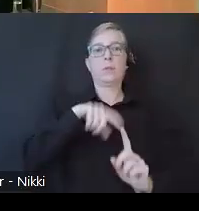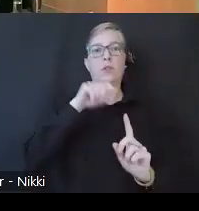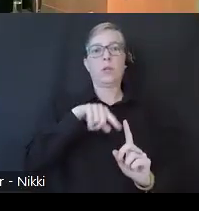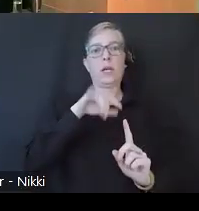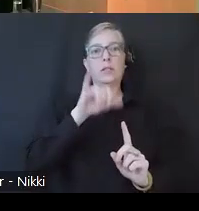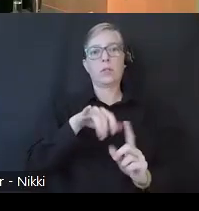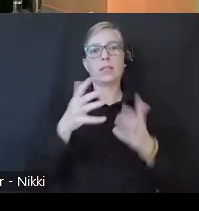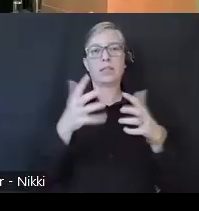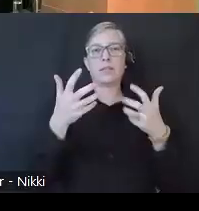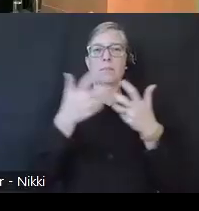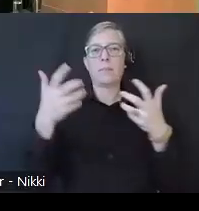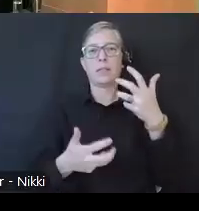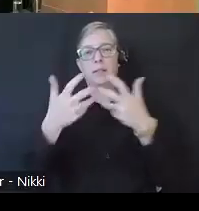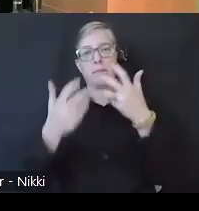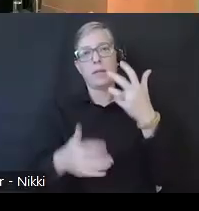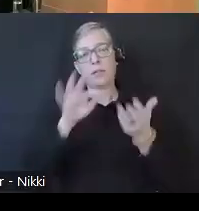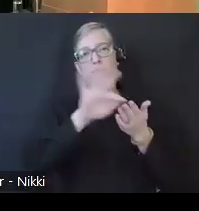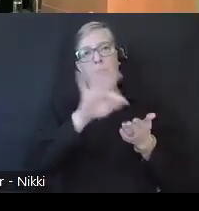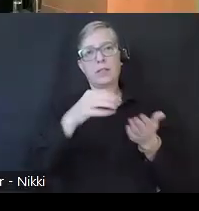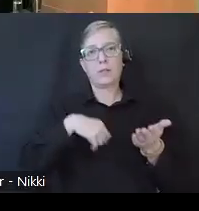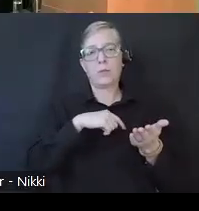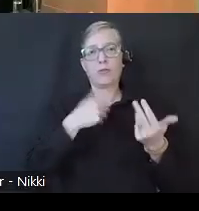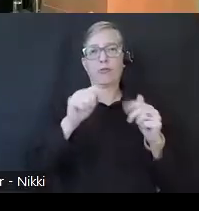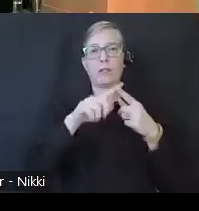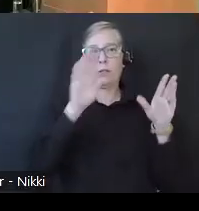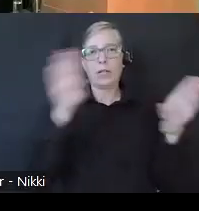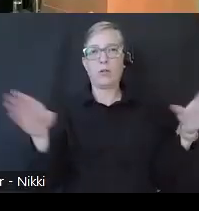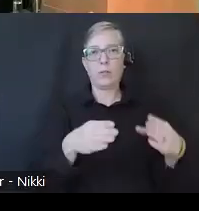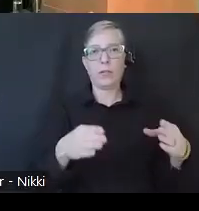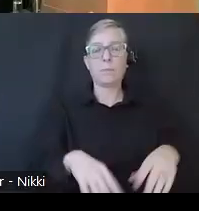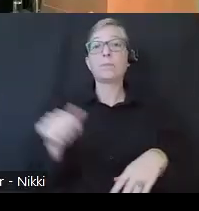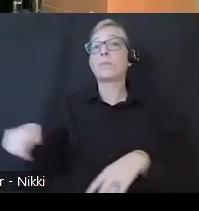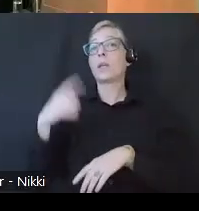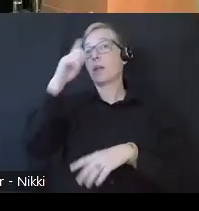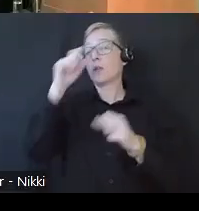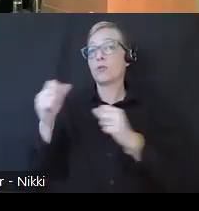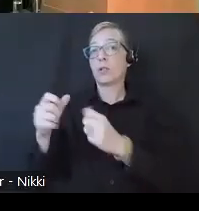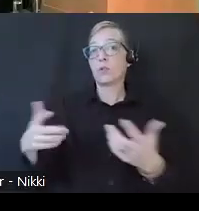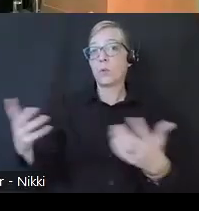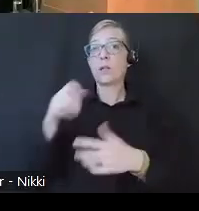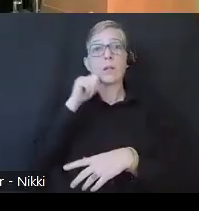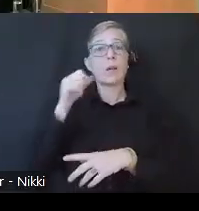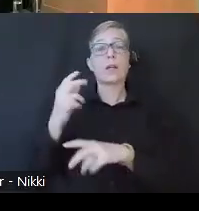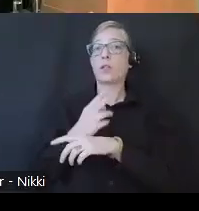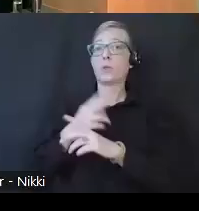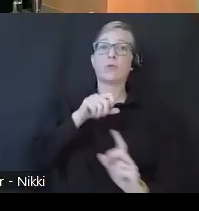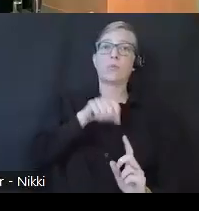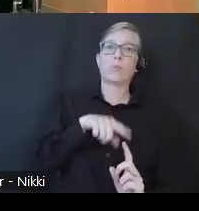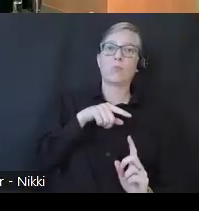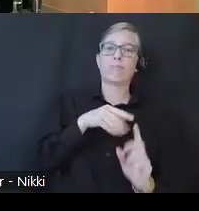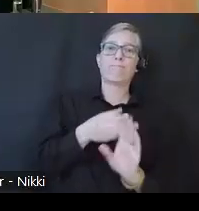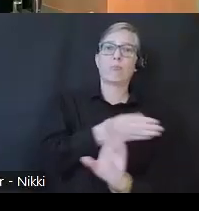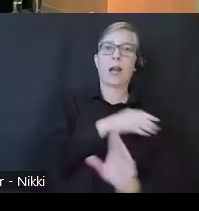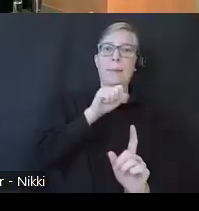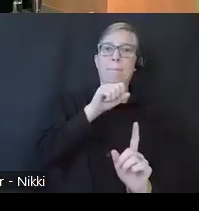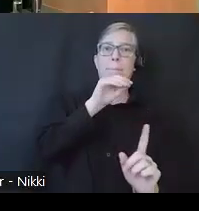ratings. So another strategy that we thought of is not even using priming. So as I noted,